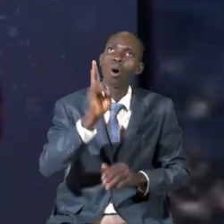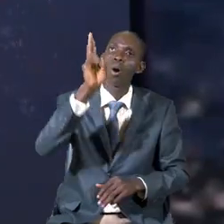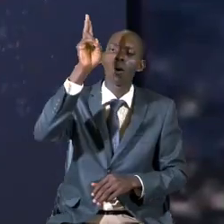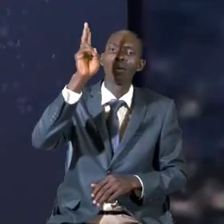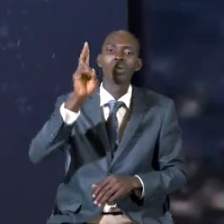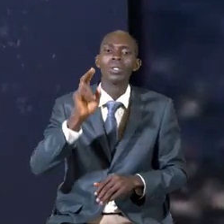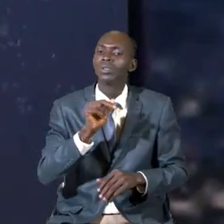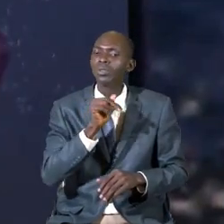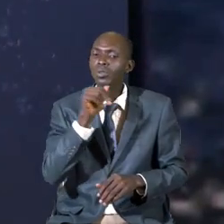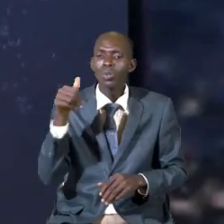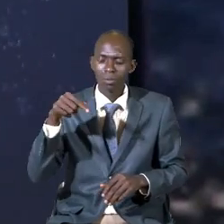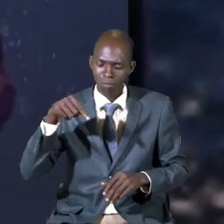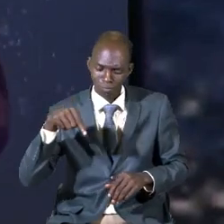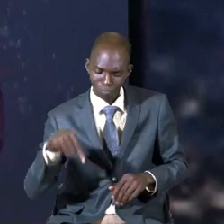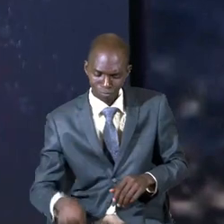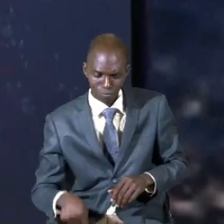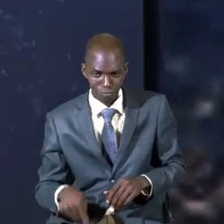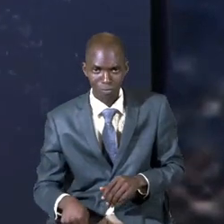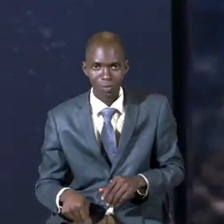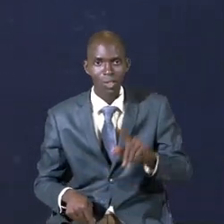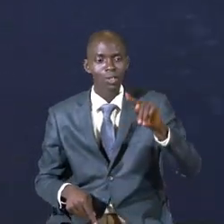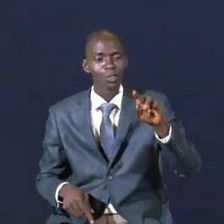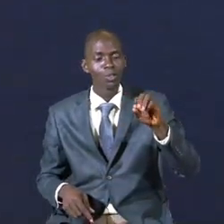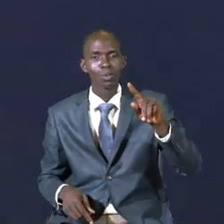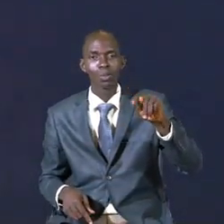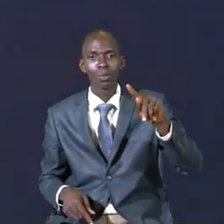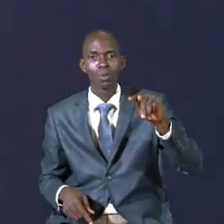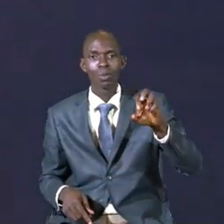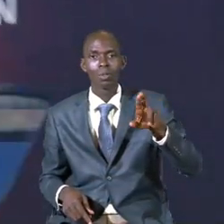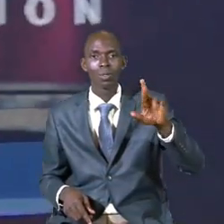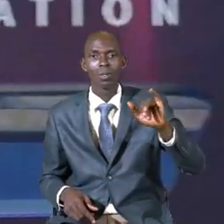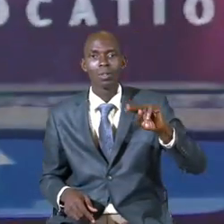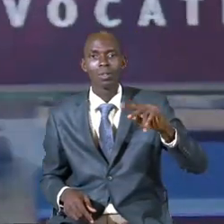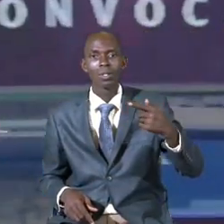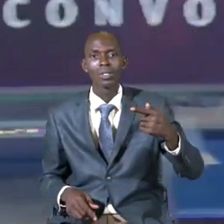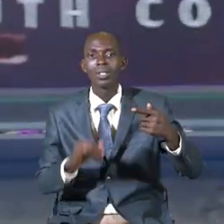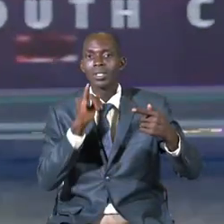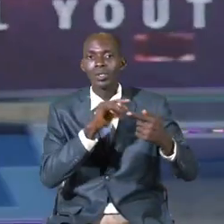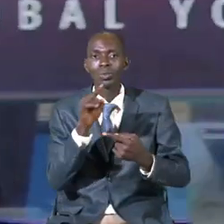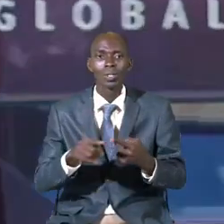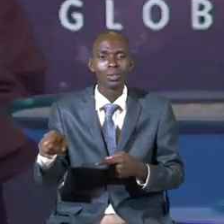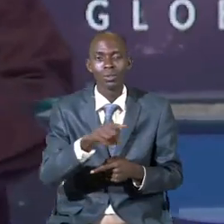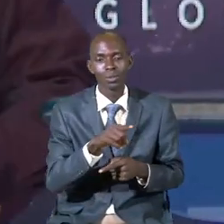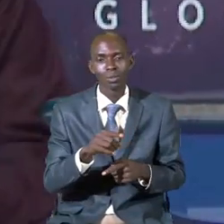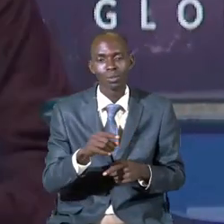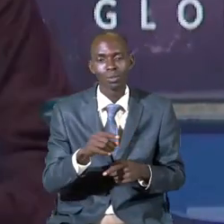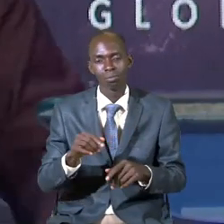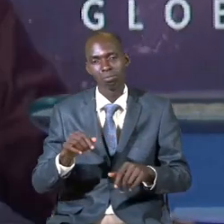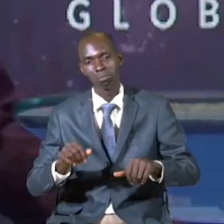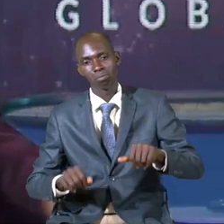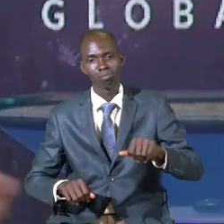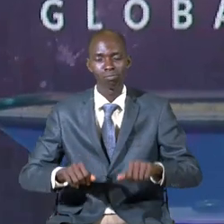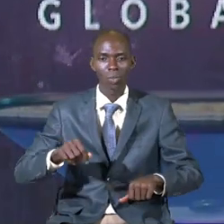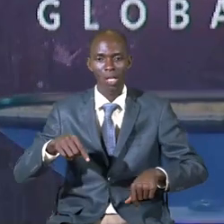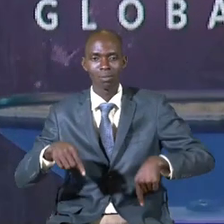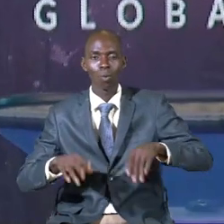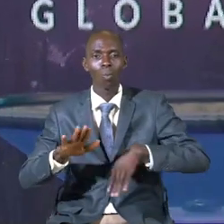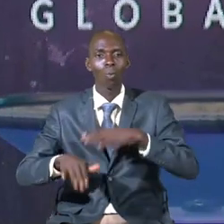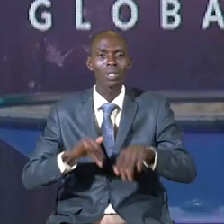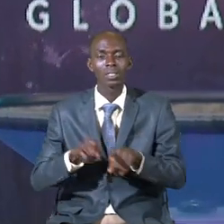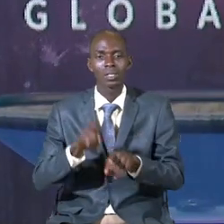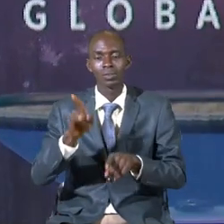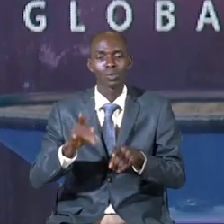tutoring tutorings when you know you tutor you wobble you stagger and it's as if you're going to